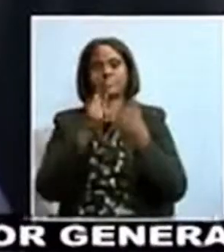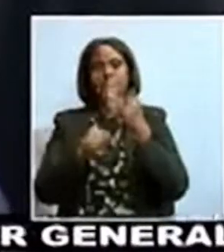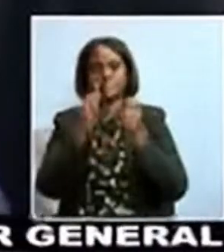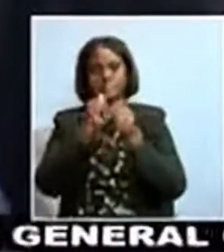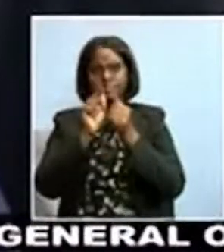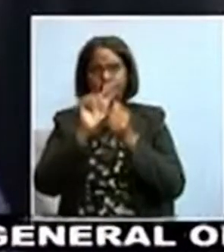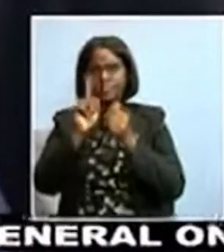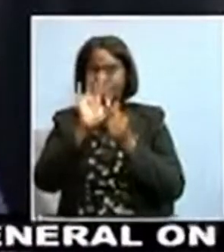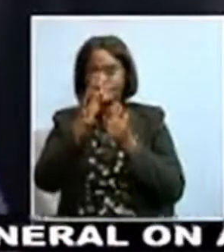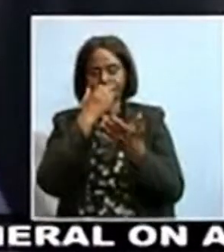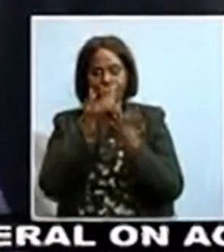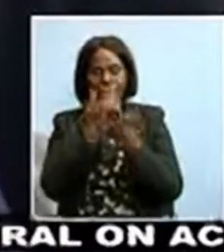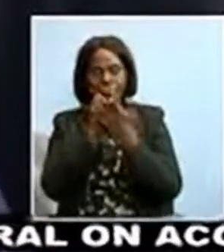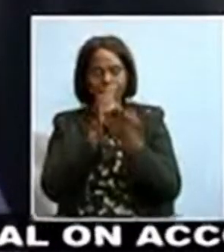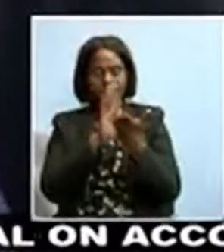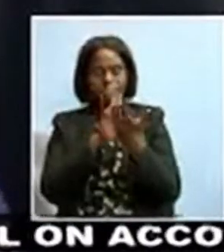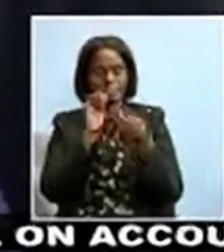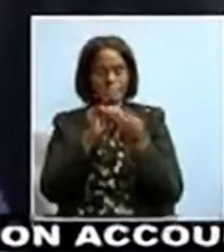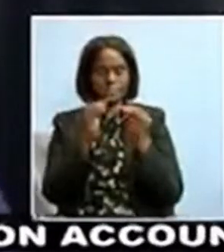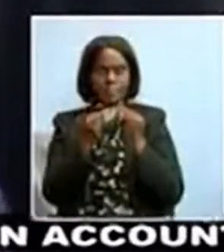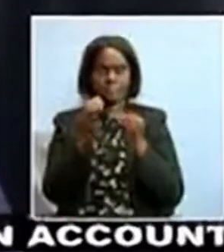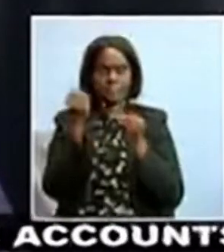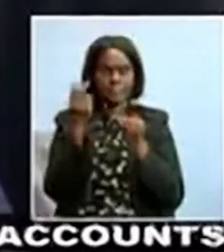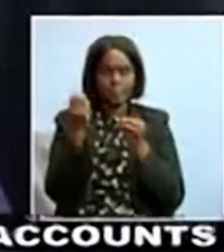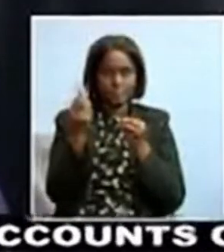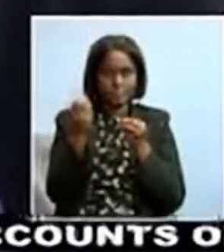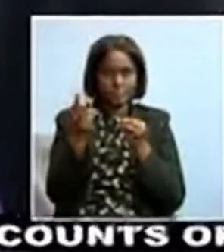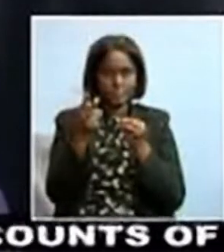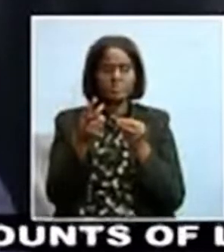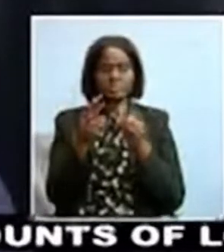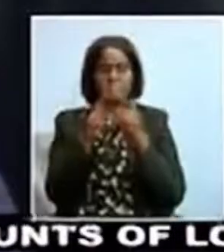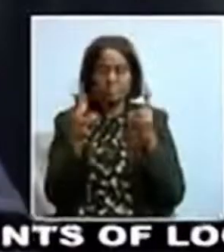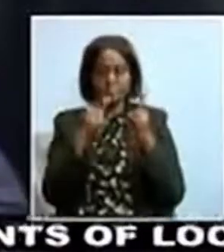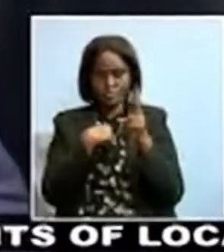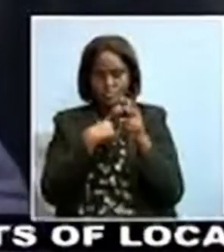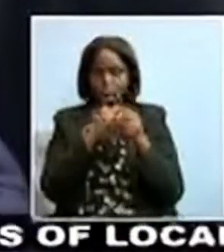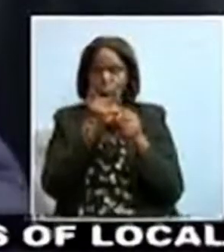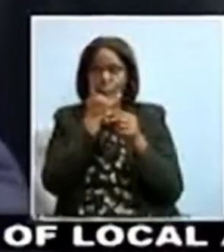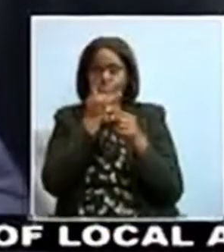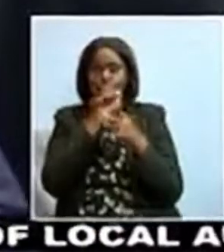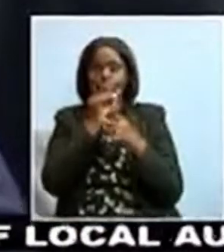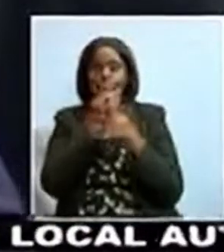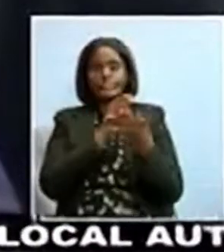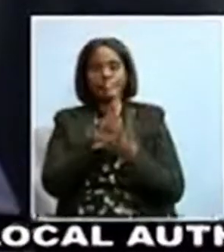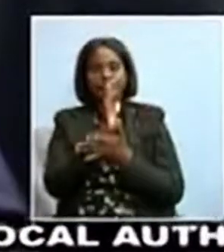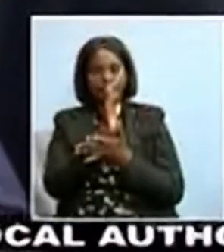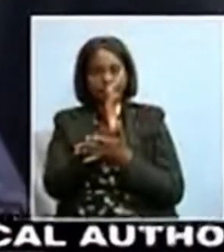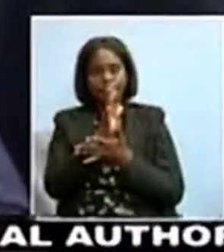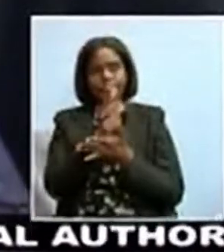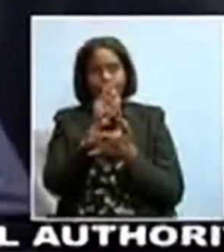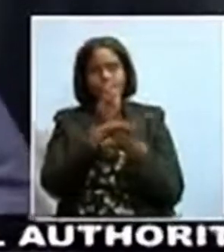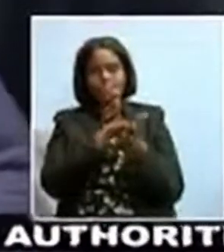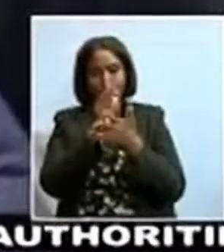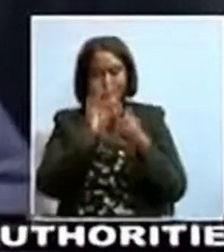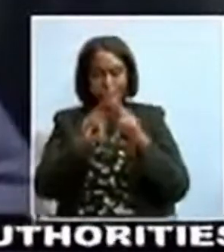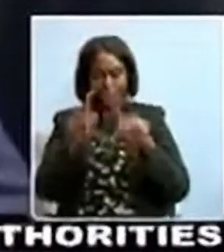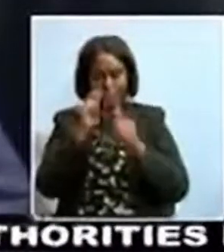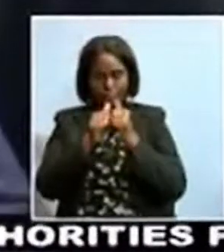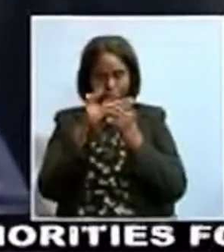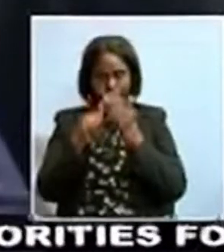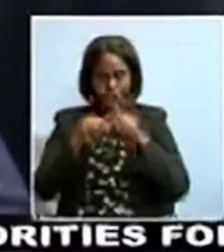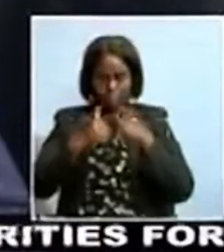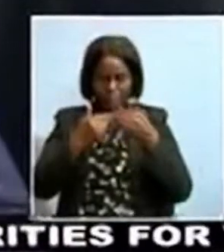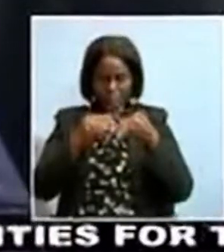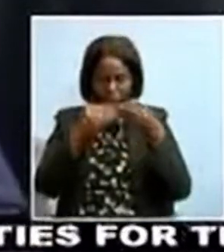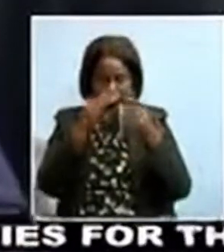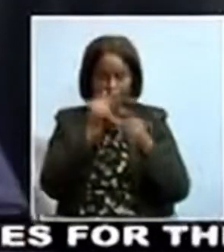cited? Appendix 12. So am I wrong or right? You're right, Chair, because what you have provided there